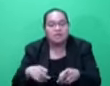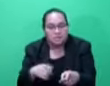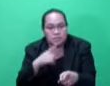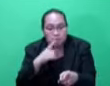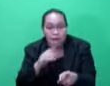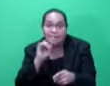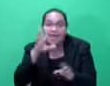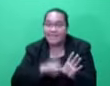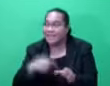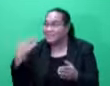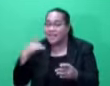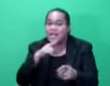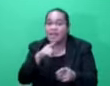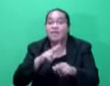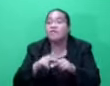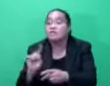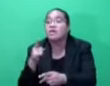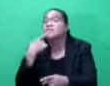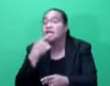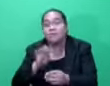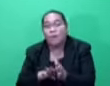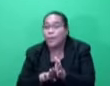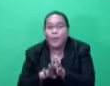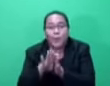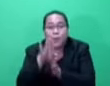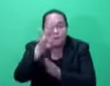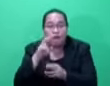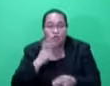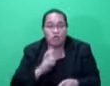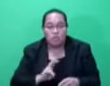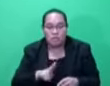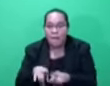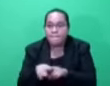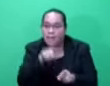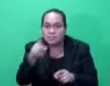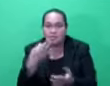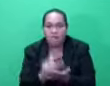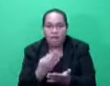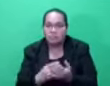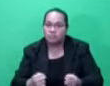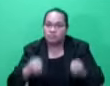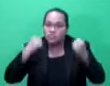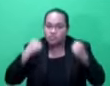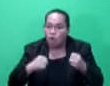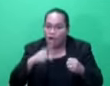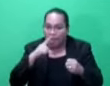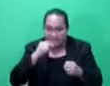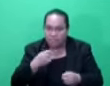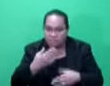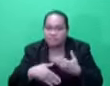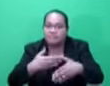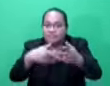unprecedented growth, according to Fiji First, the balance sheets of the tourism operators must be strong now to carry out all these